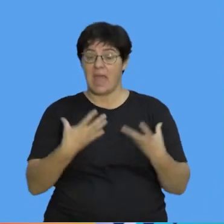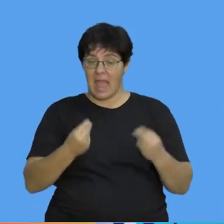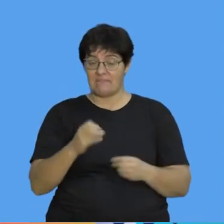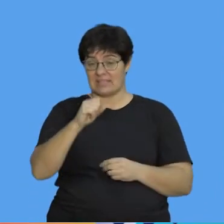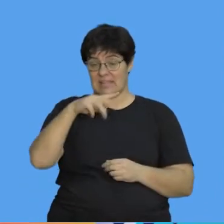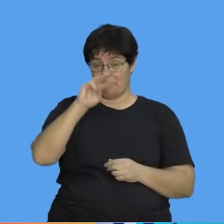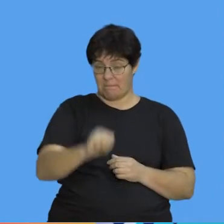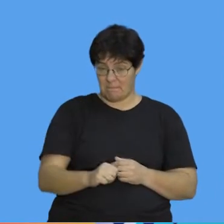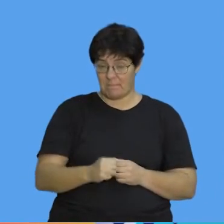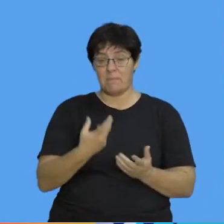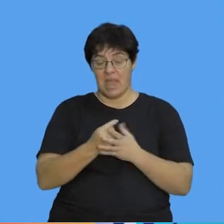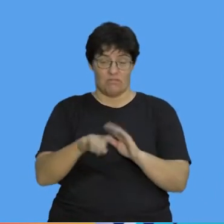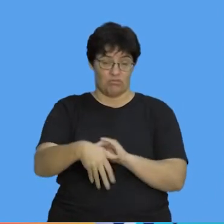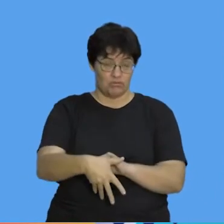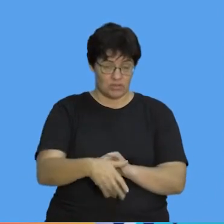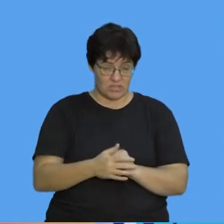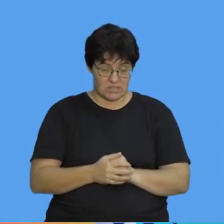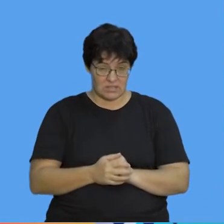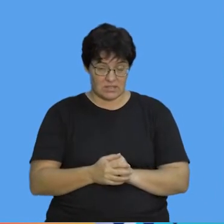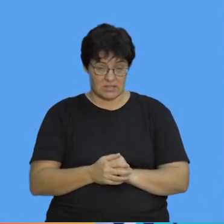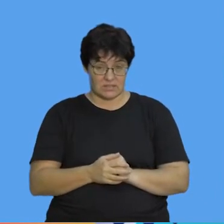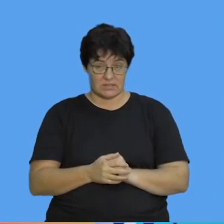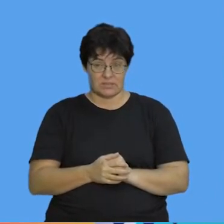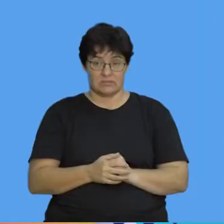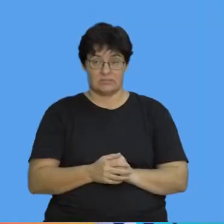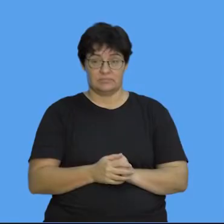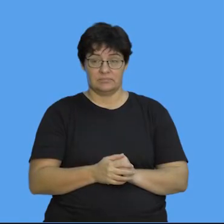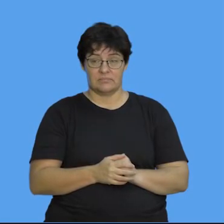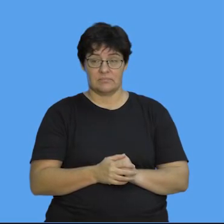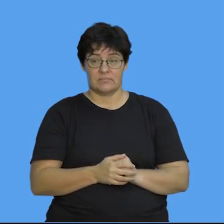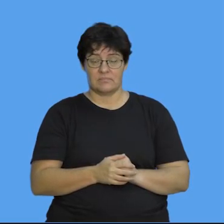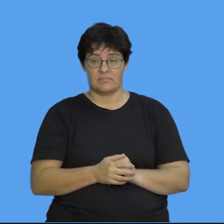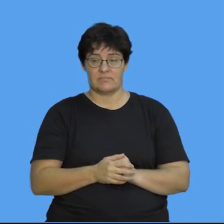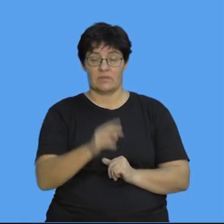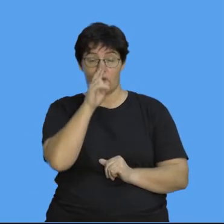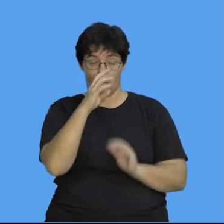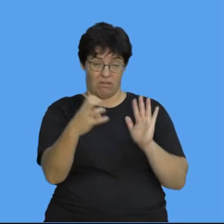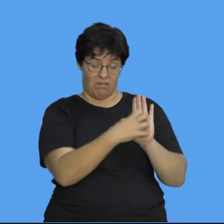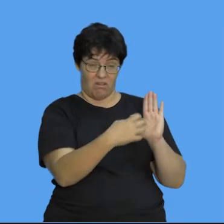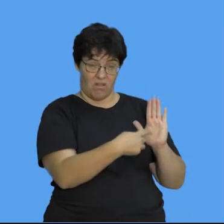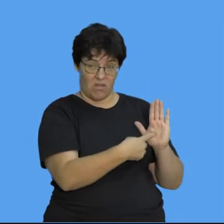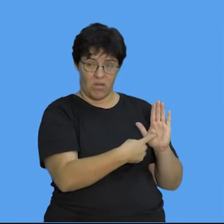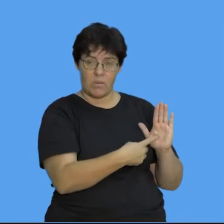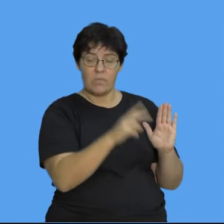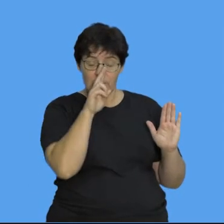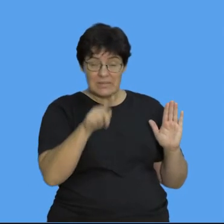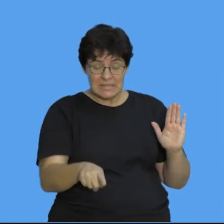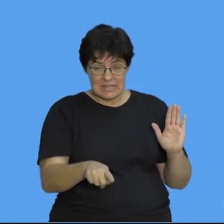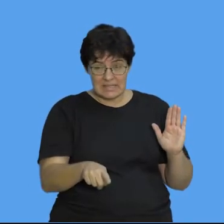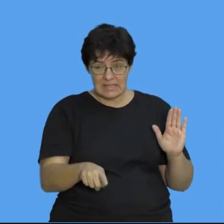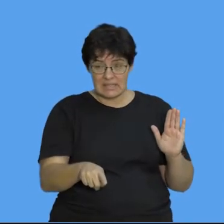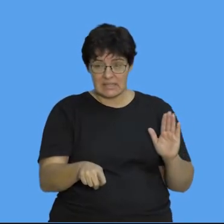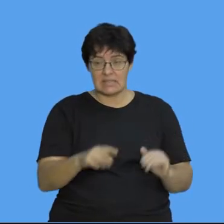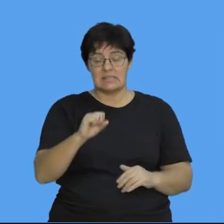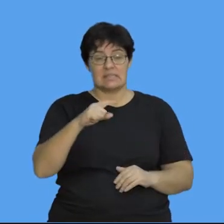leaves. I actually have a stem. I have roots. Now, if you have a look here of this diagram, you